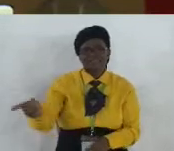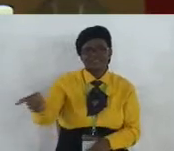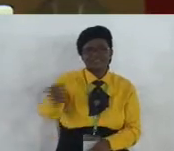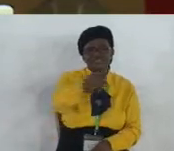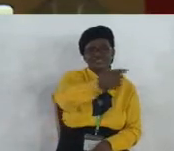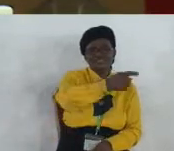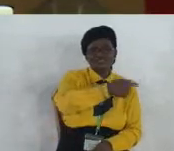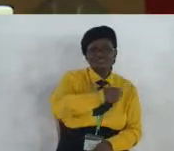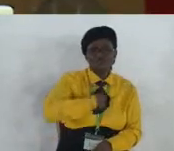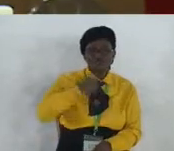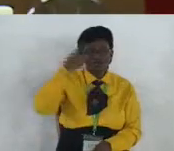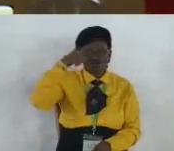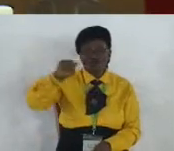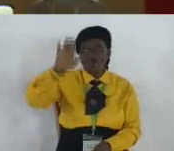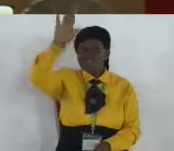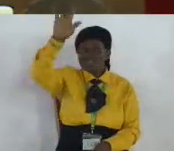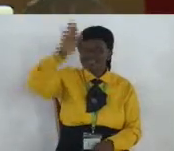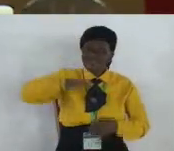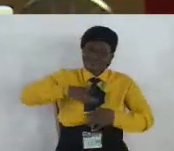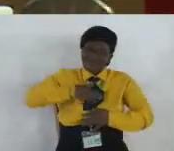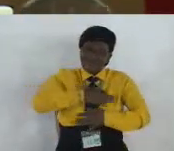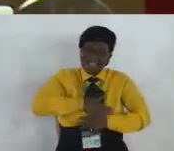for his pleasure.